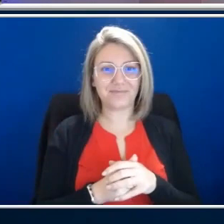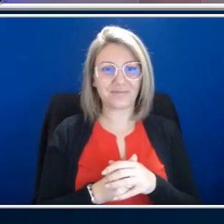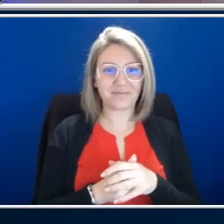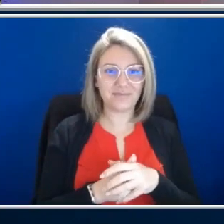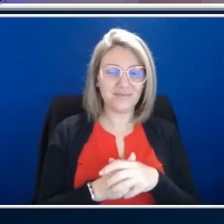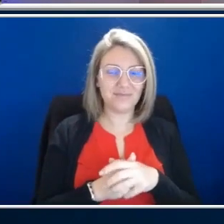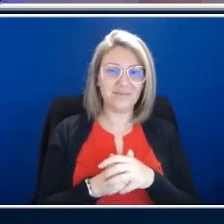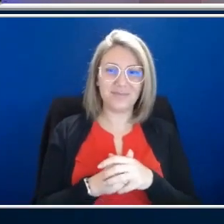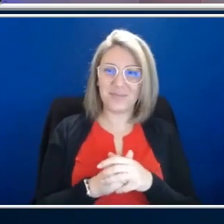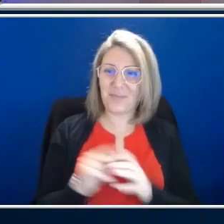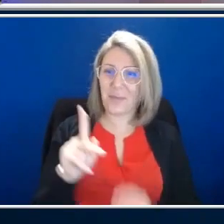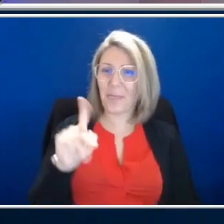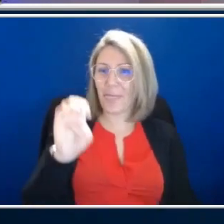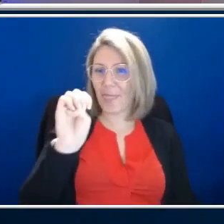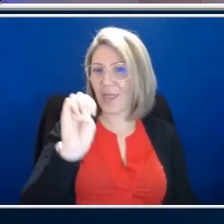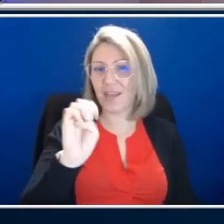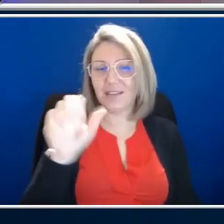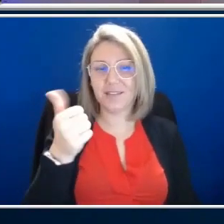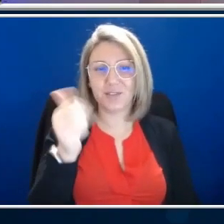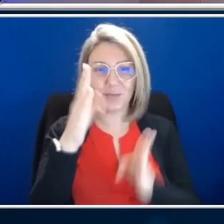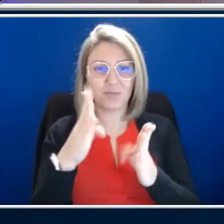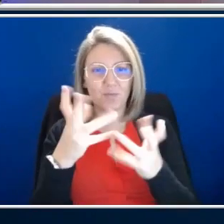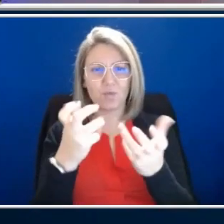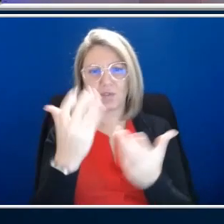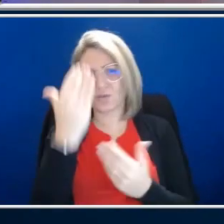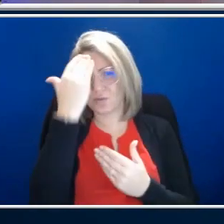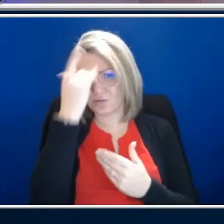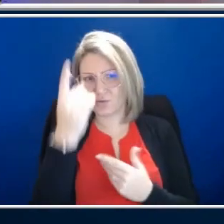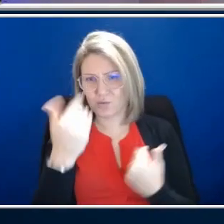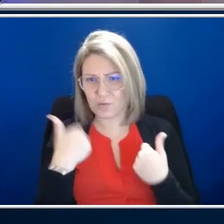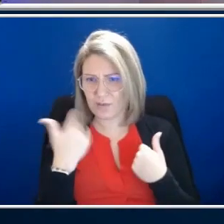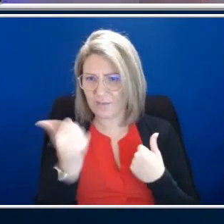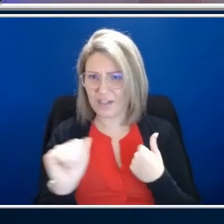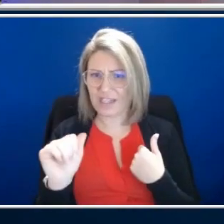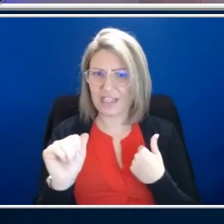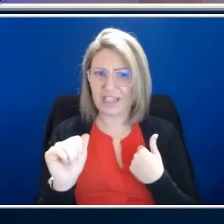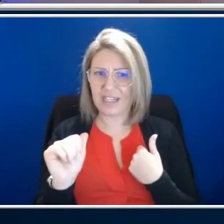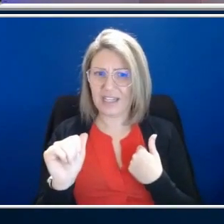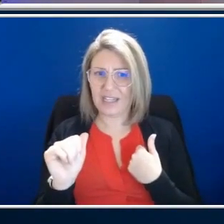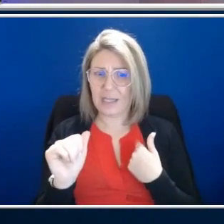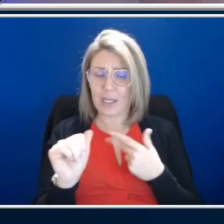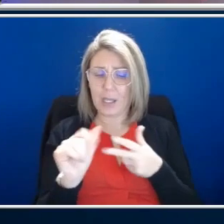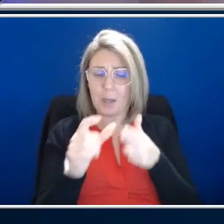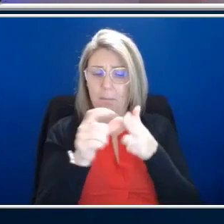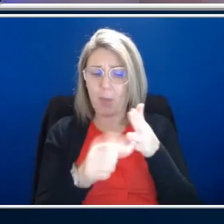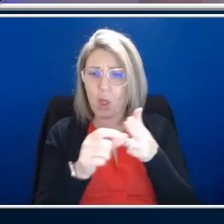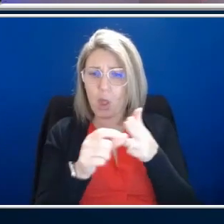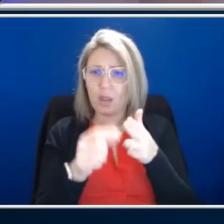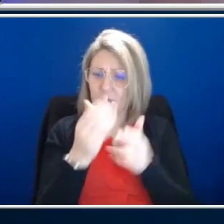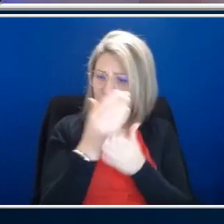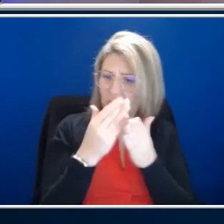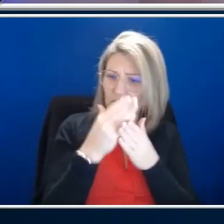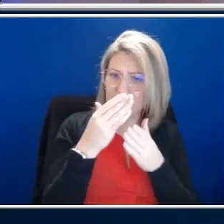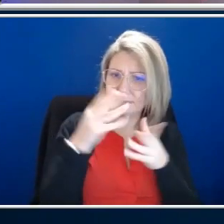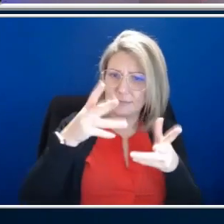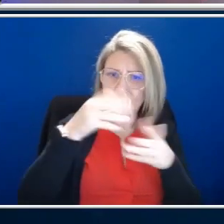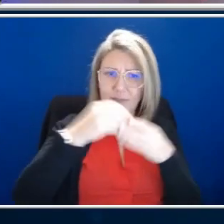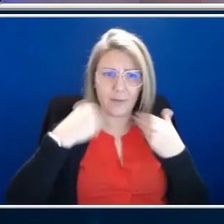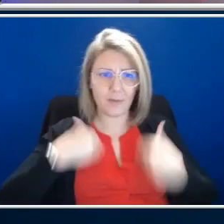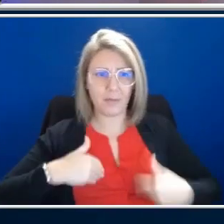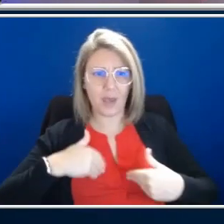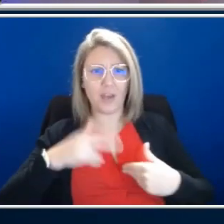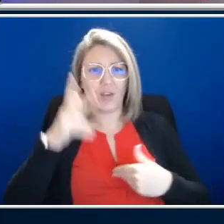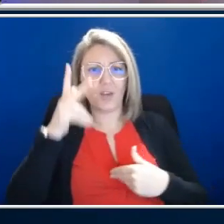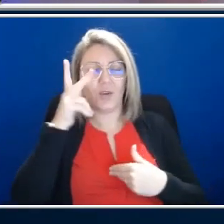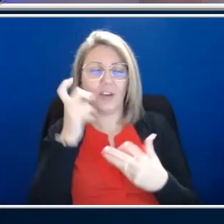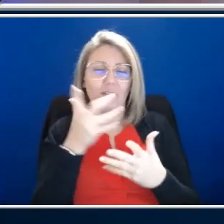Kyle, another person wants to know, do you have any bullets or fragments of bullets left in your body? Was there anything, sometimes you hear about how things are left